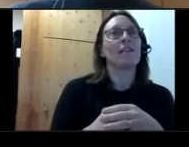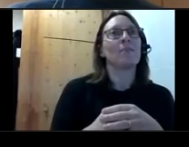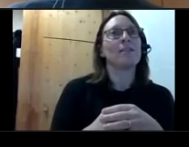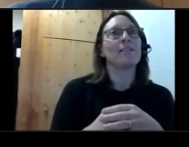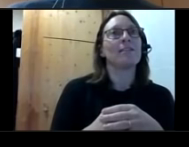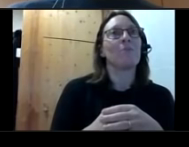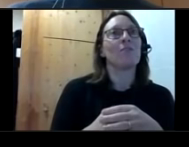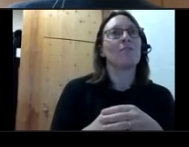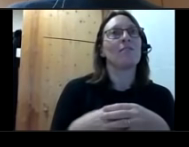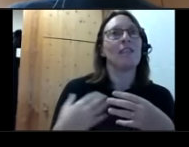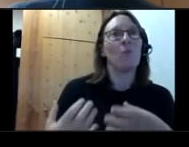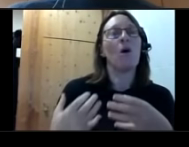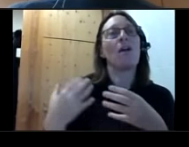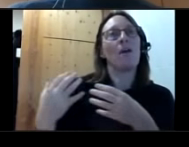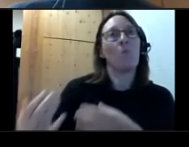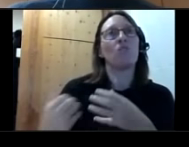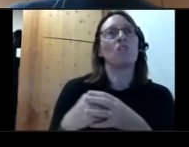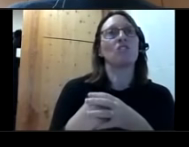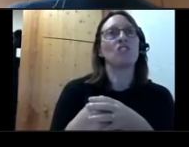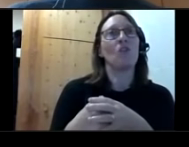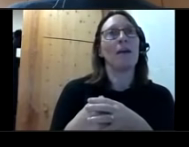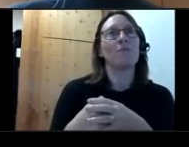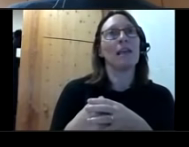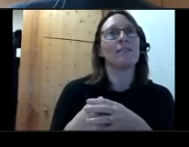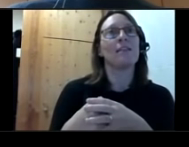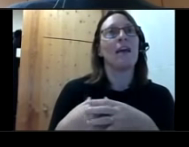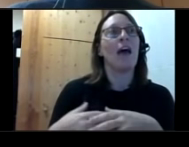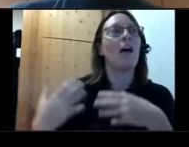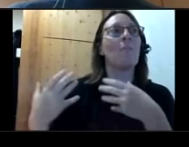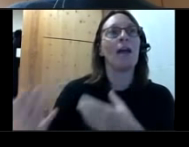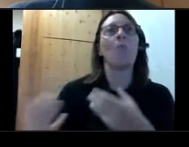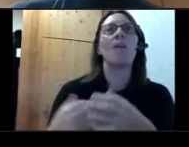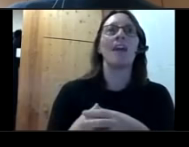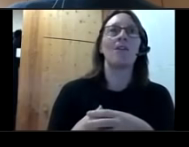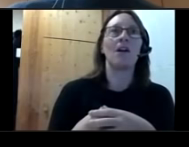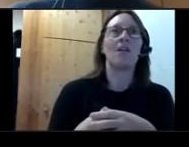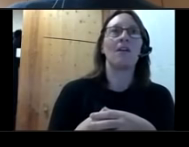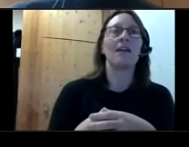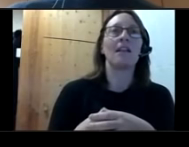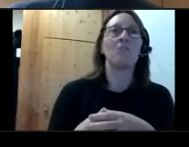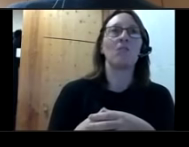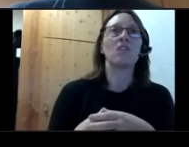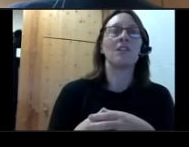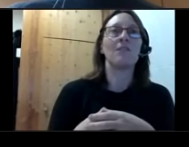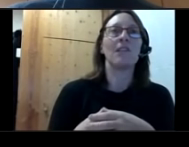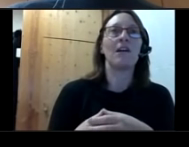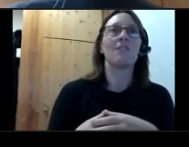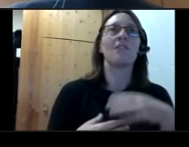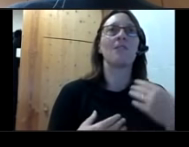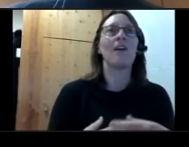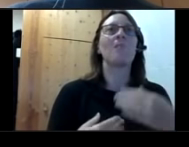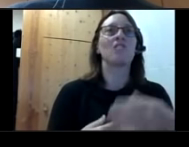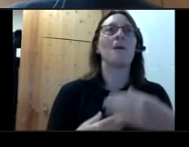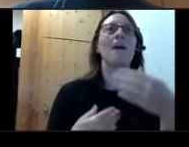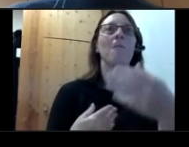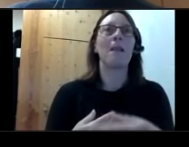your accessibility statement, say why and what you're going to do about it, and where the accessible alternatives are. So